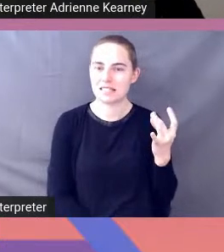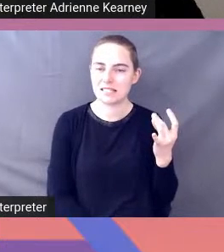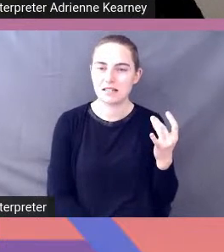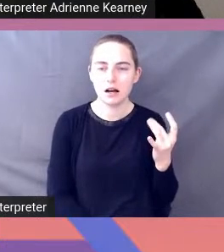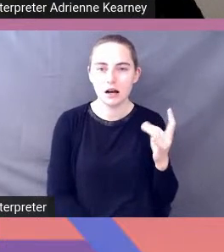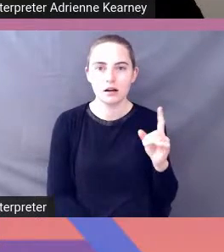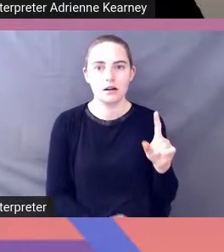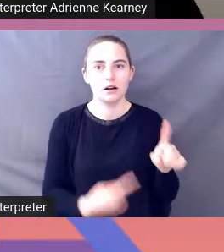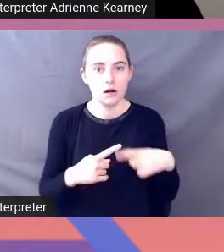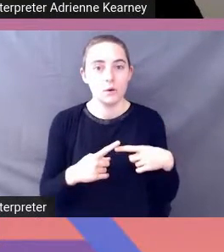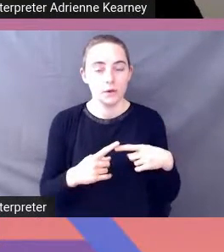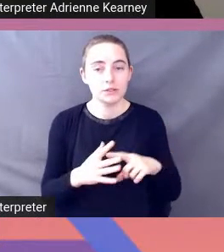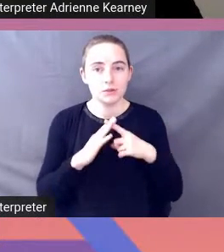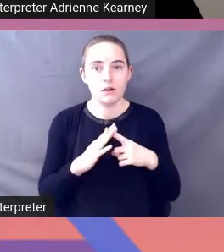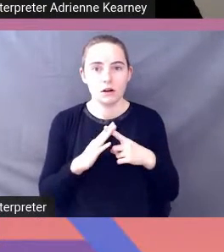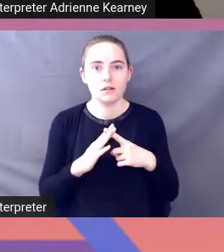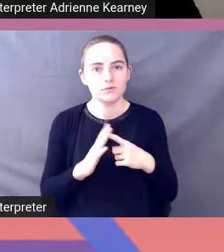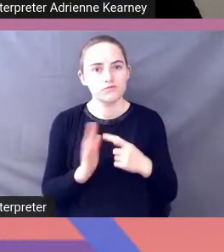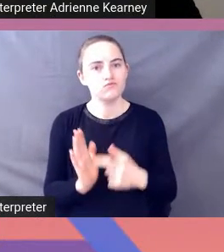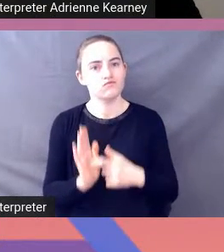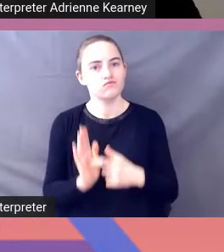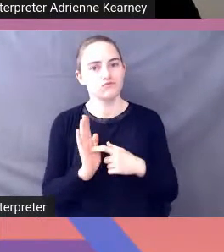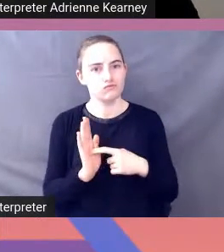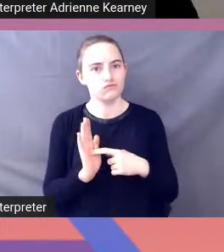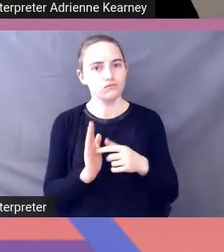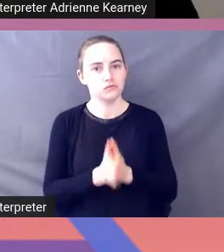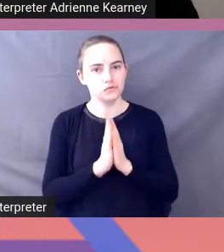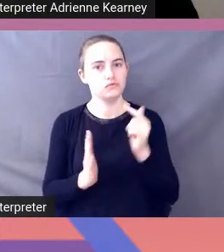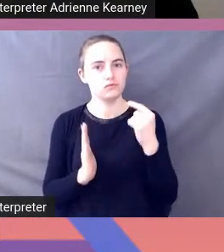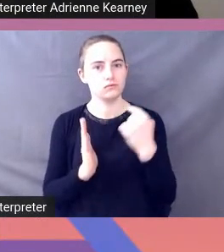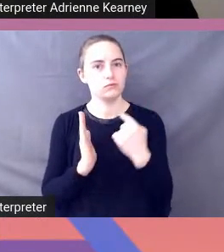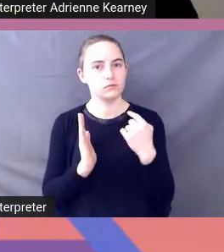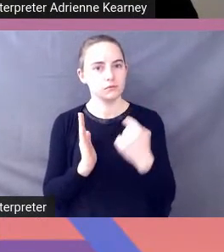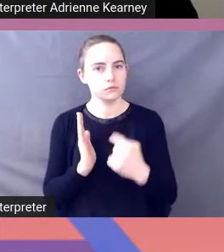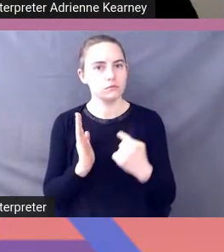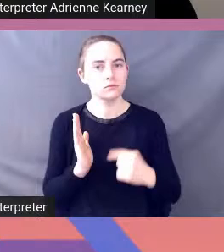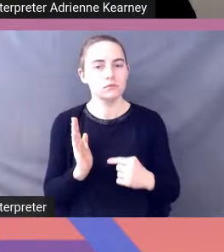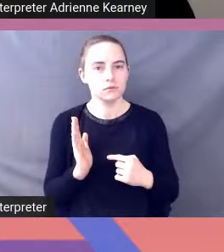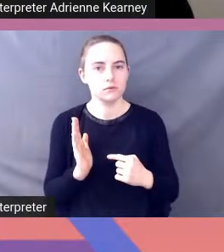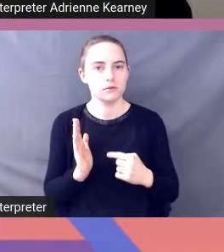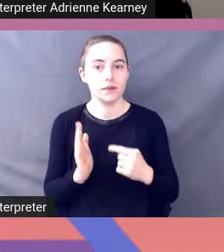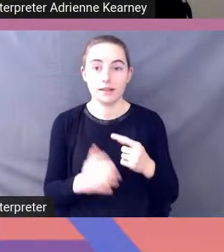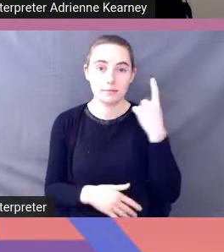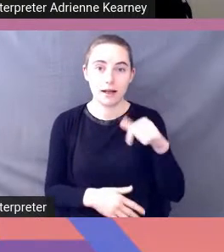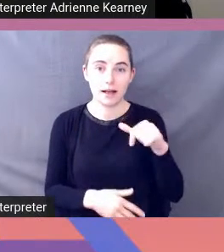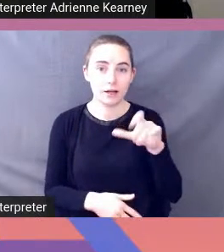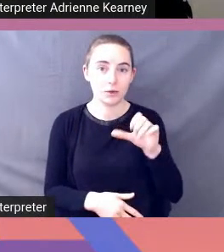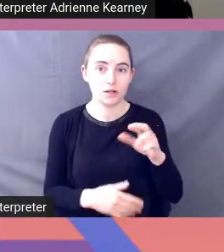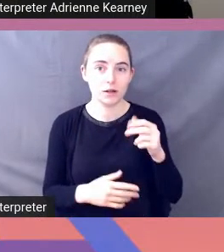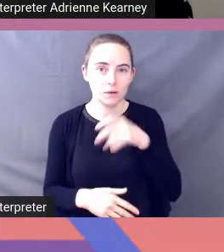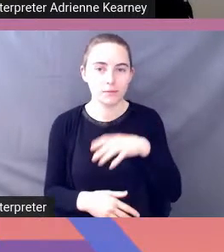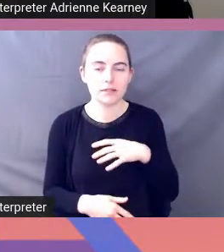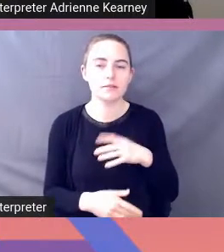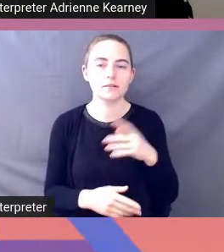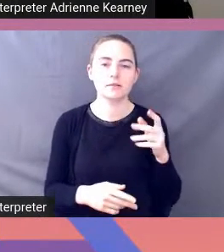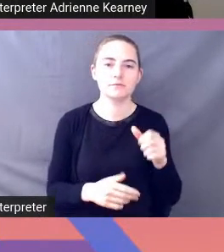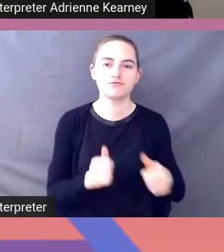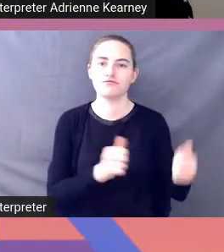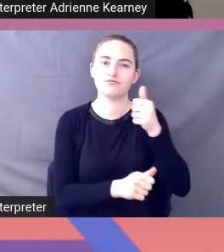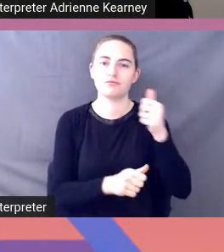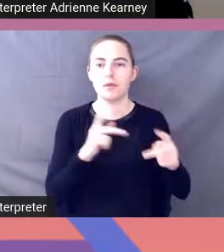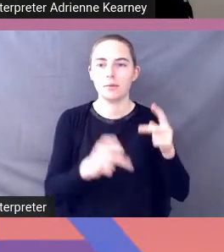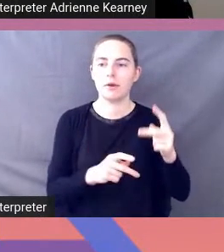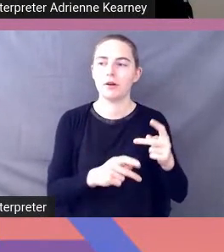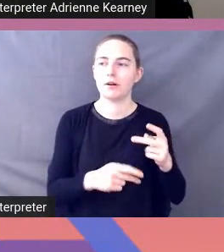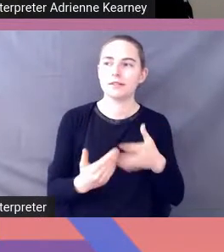queer woman, as a Black woman, period, once you start making demands, people are very easy to kind of just be okay, never mind, we'll find somebody else